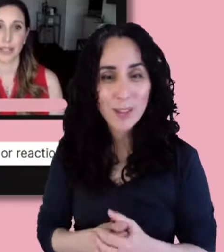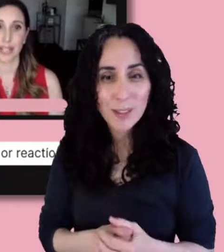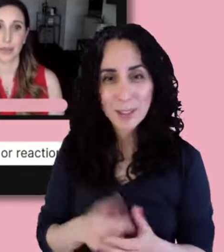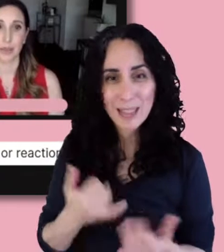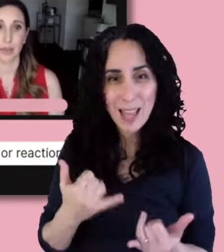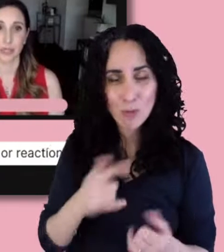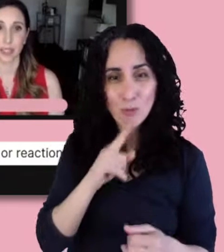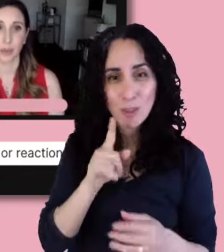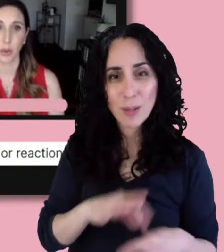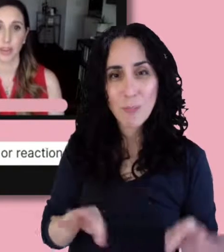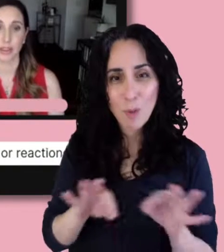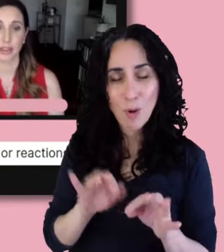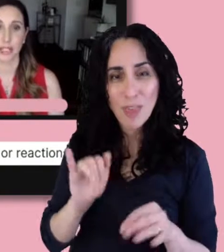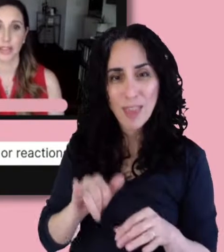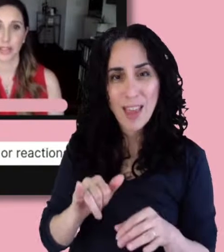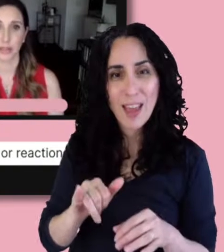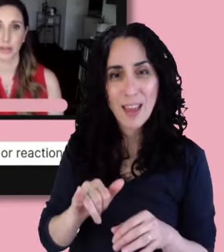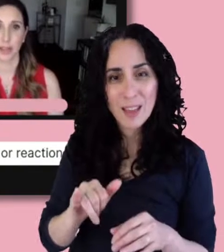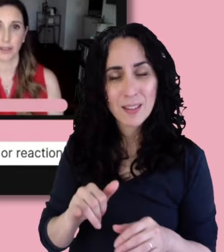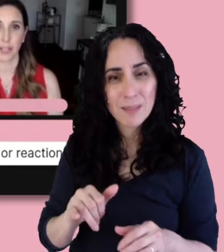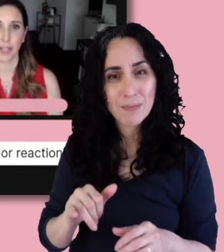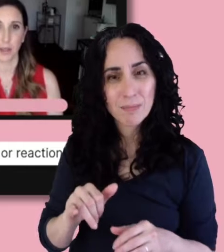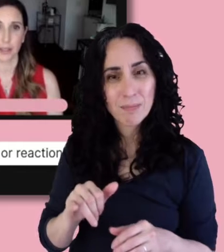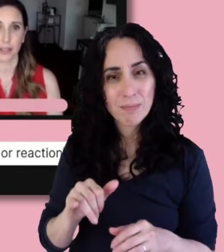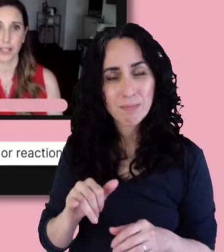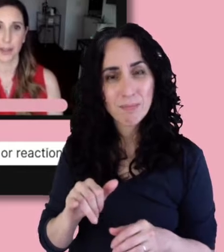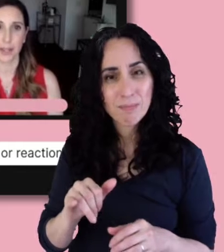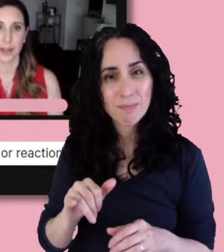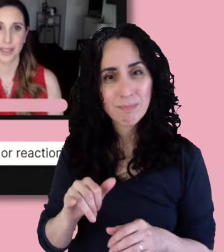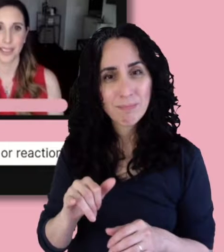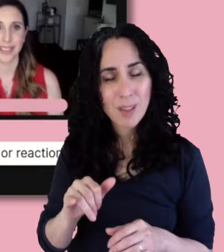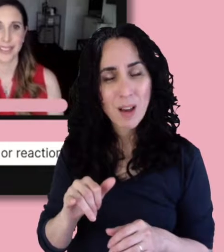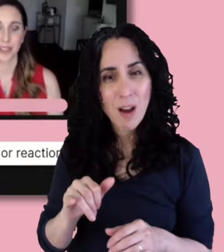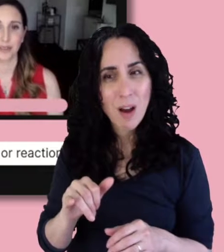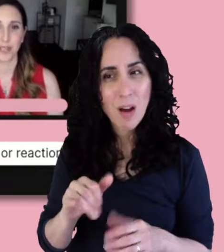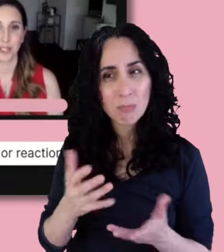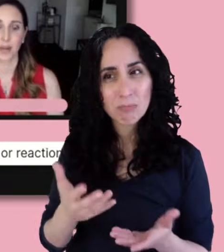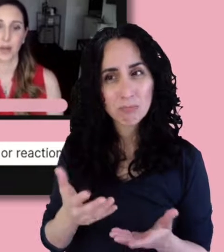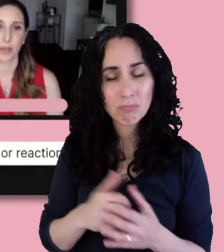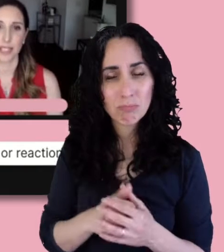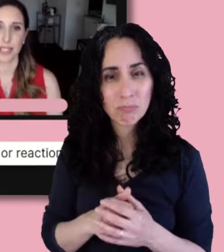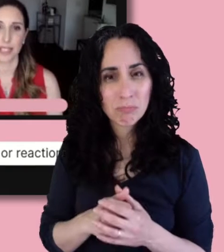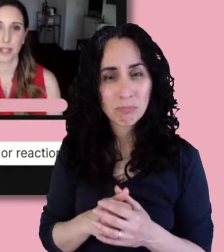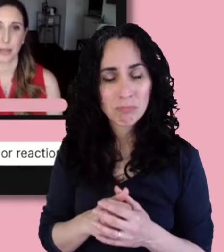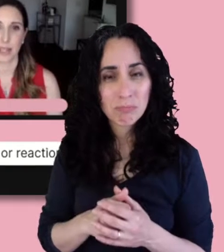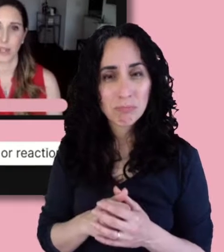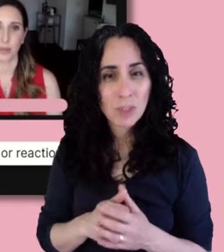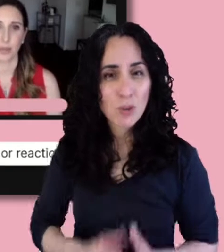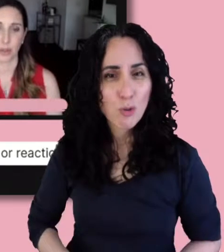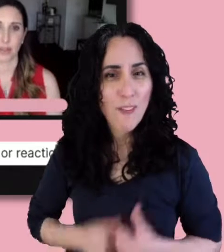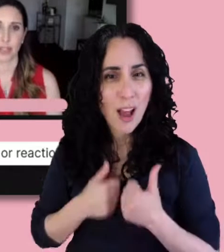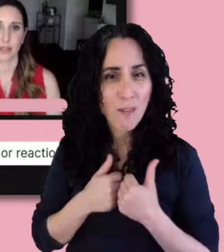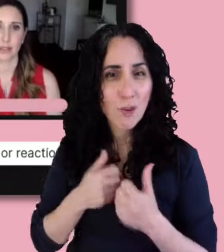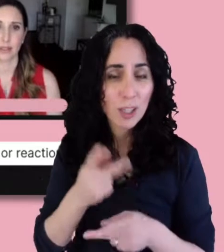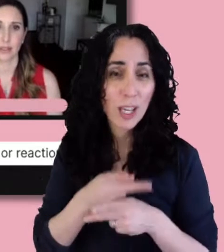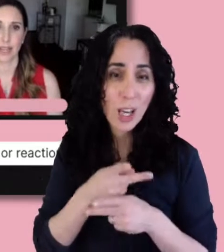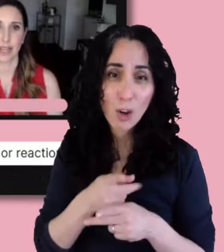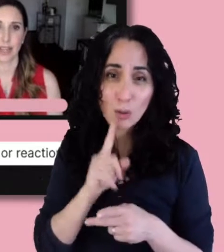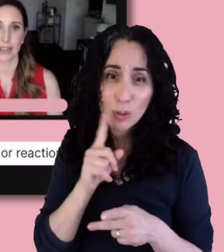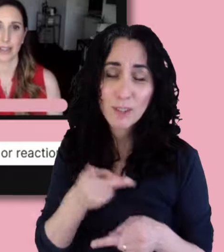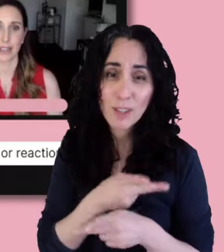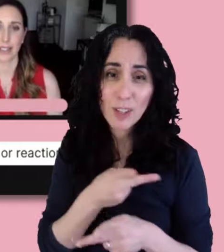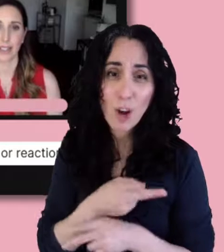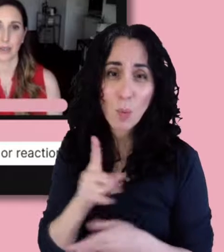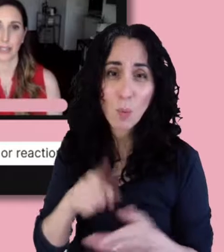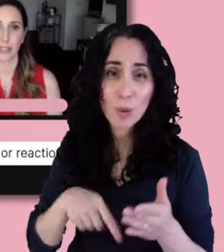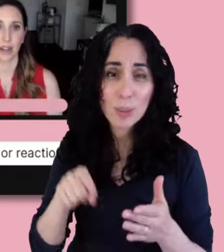this time is really important. Like that survival care I was talking about is to figure out what we need in manageable doses.